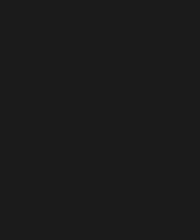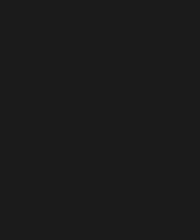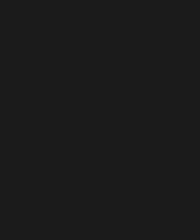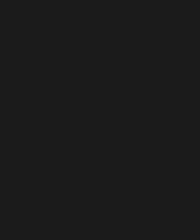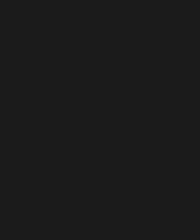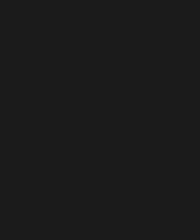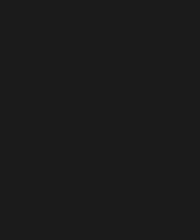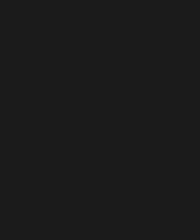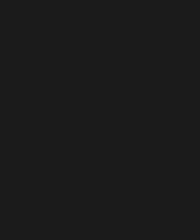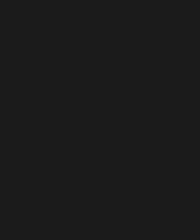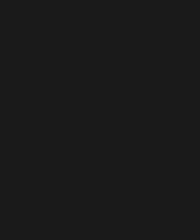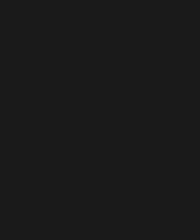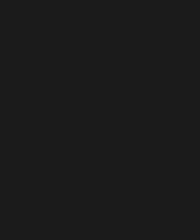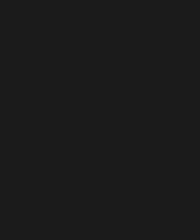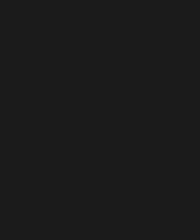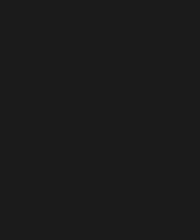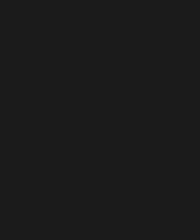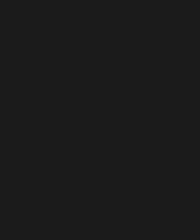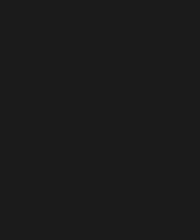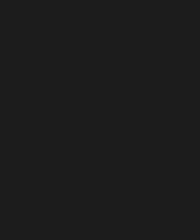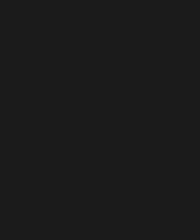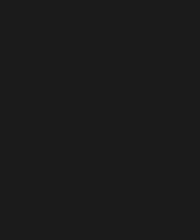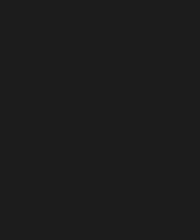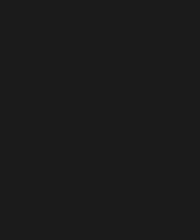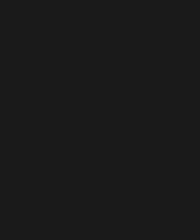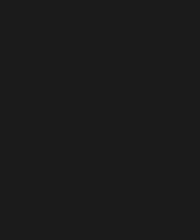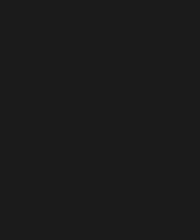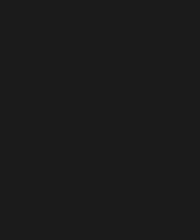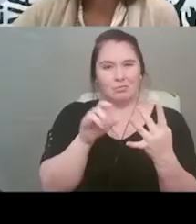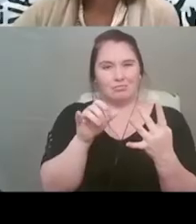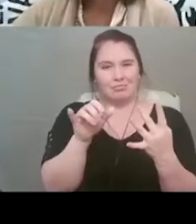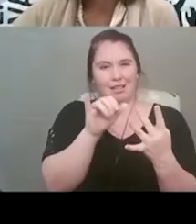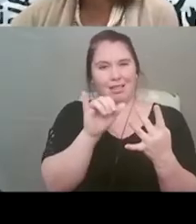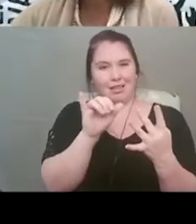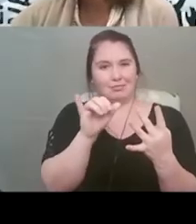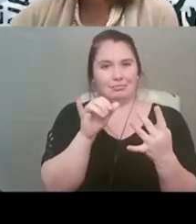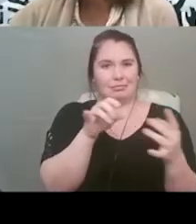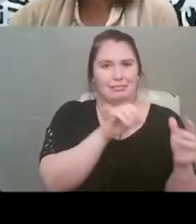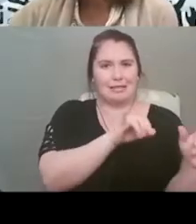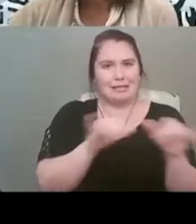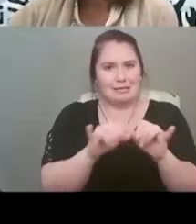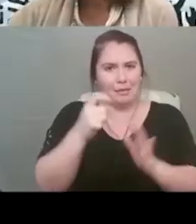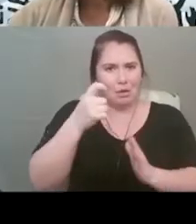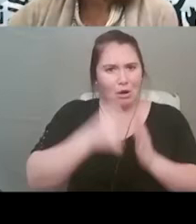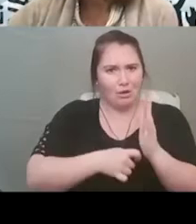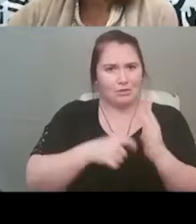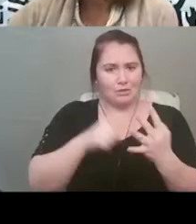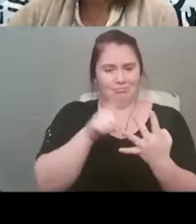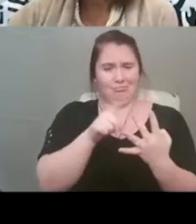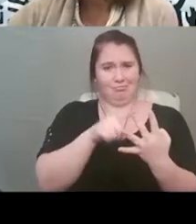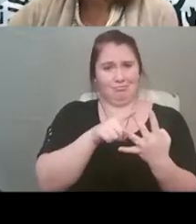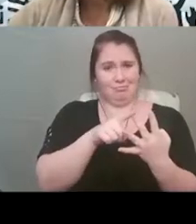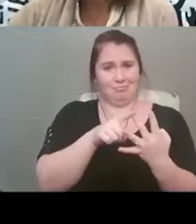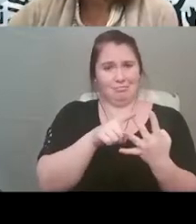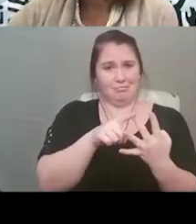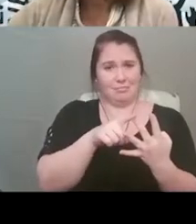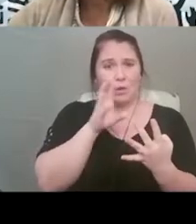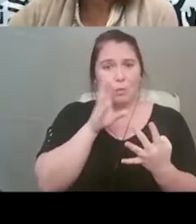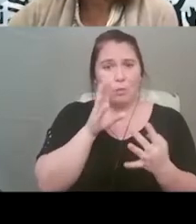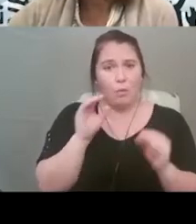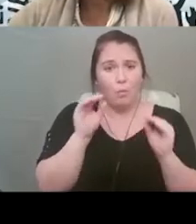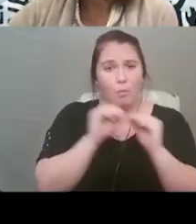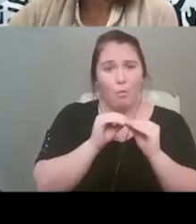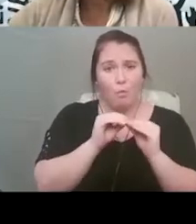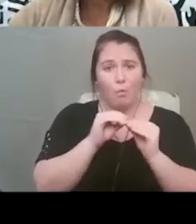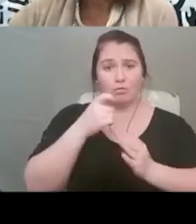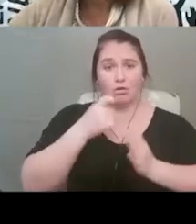like option 2 and option 3 were kind of like around the same price. So would option 2 be a more like, I guess, cost